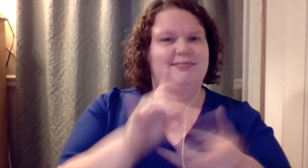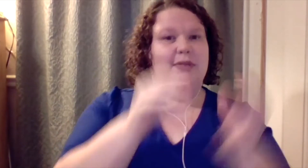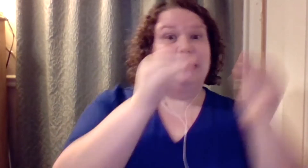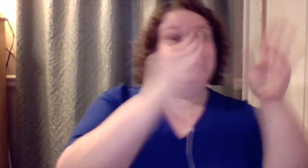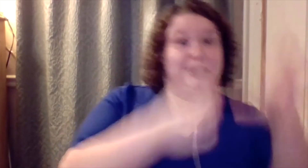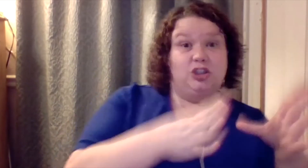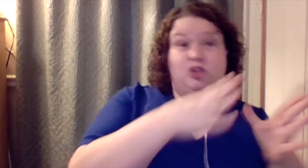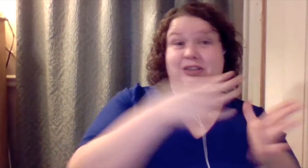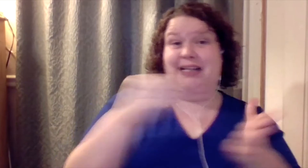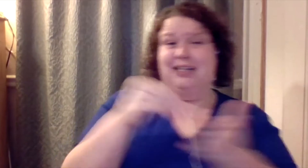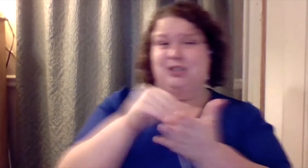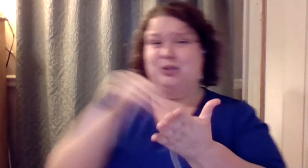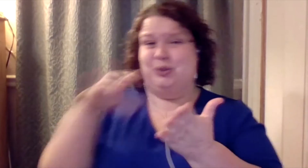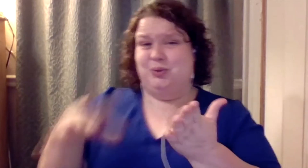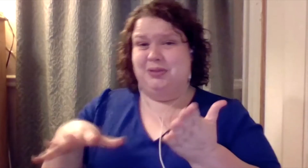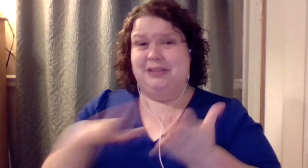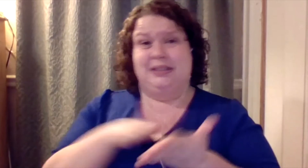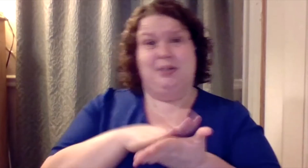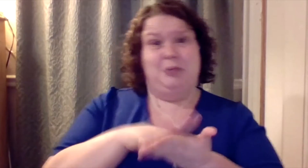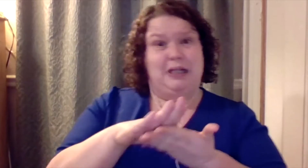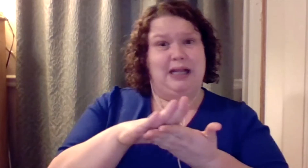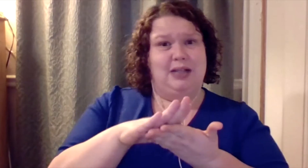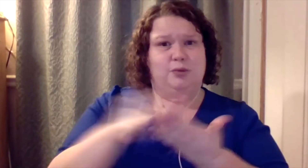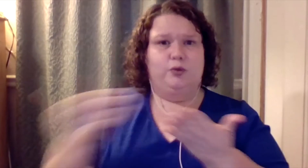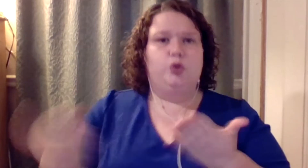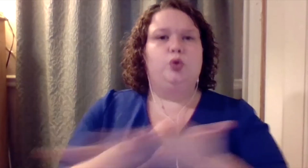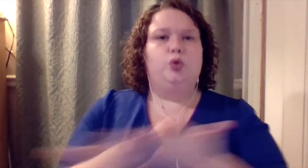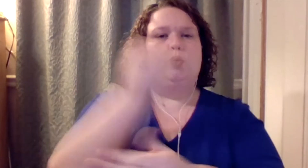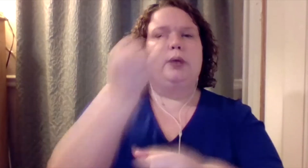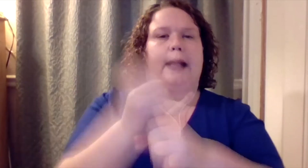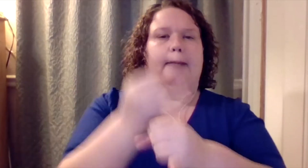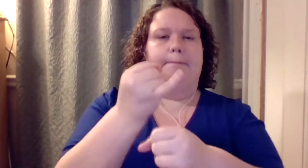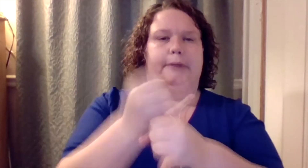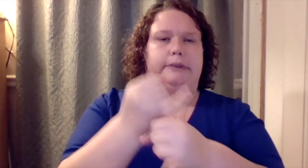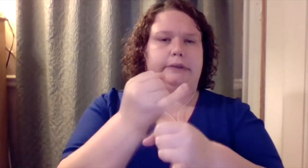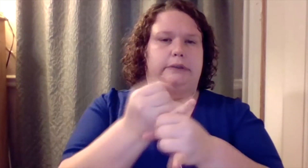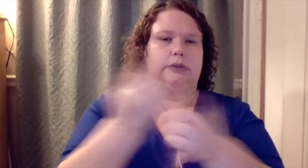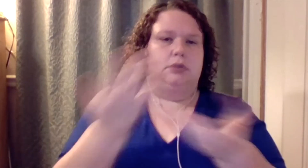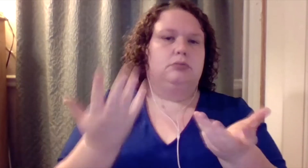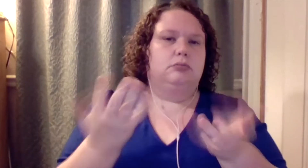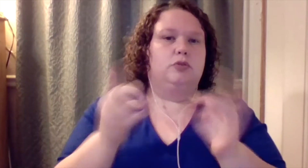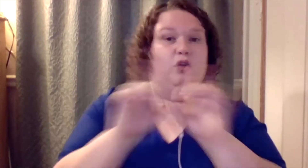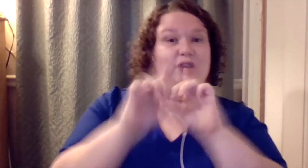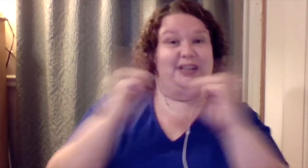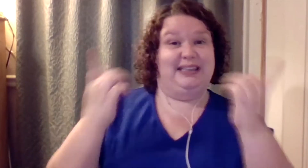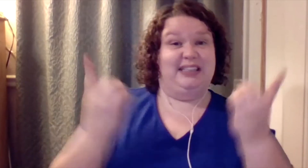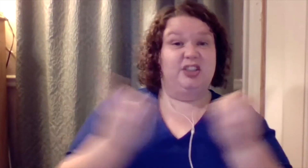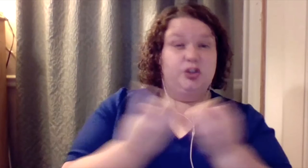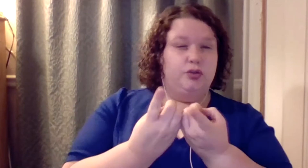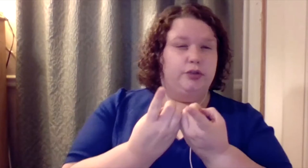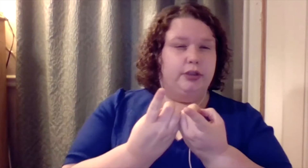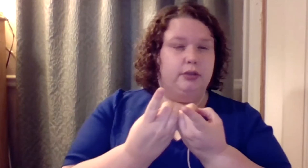to have a new campus. I mean, for the district, which way we're leaning